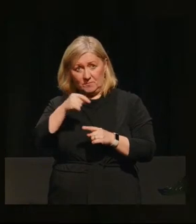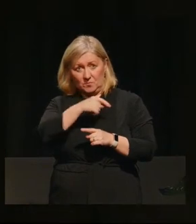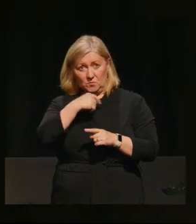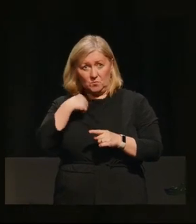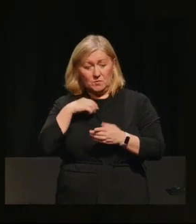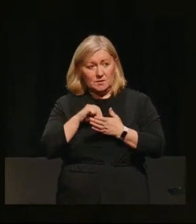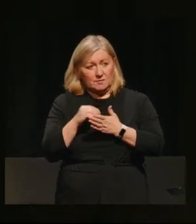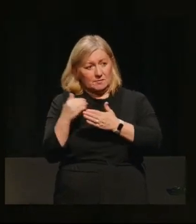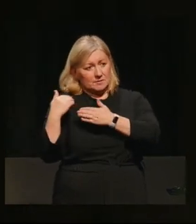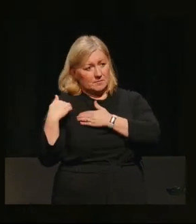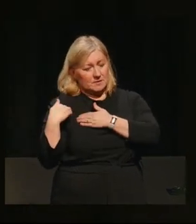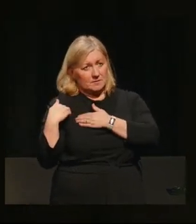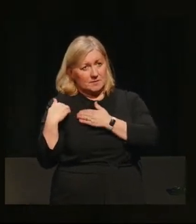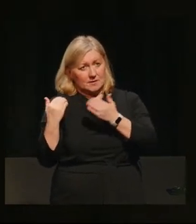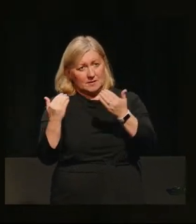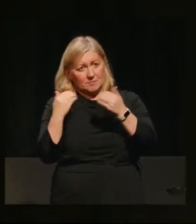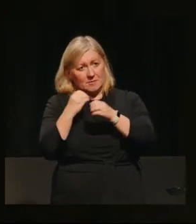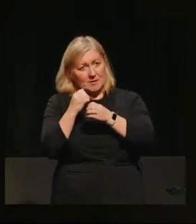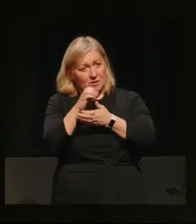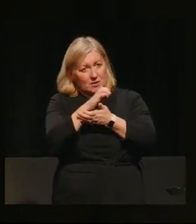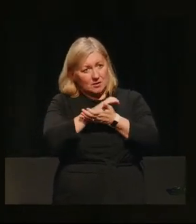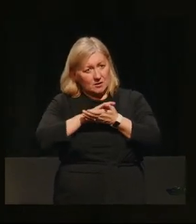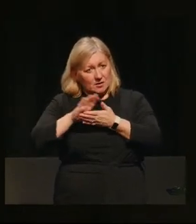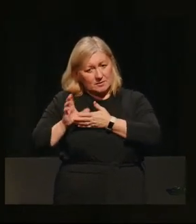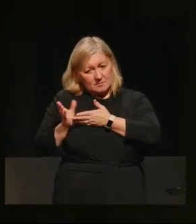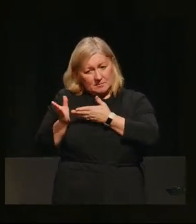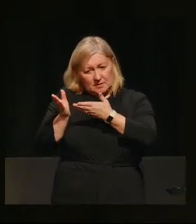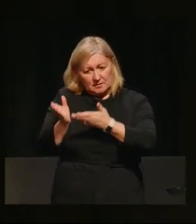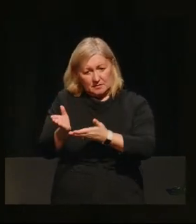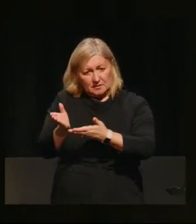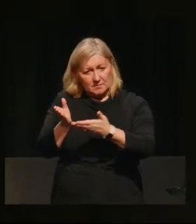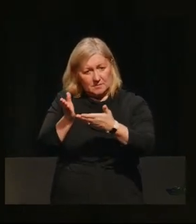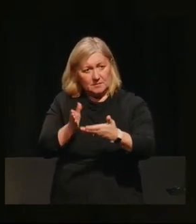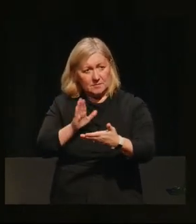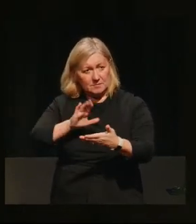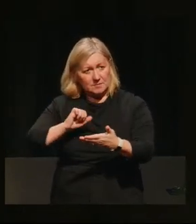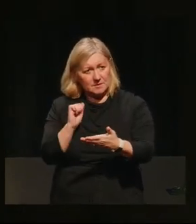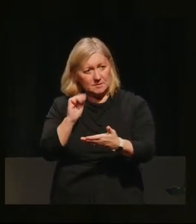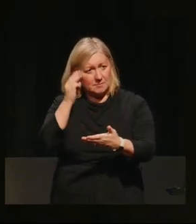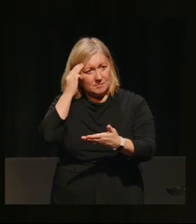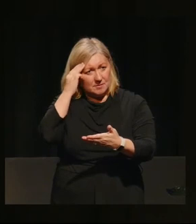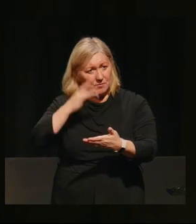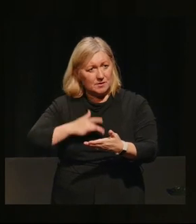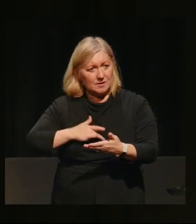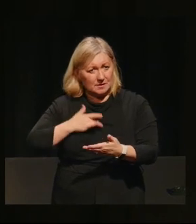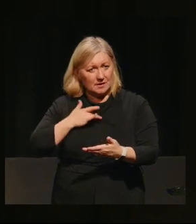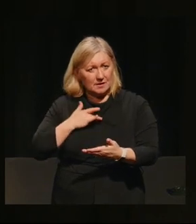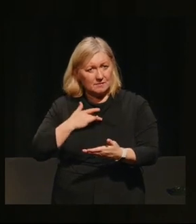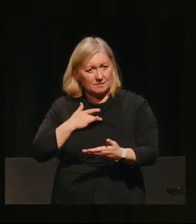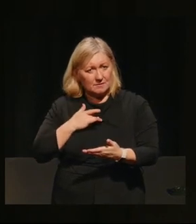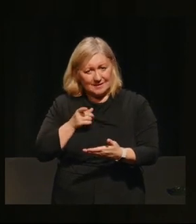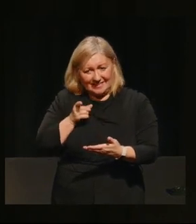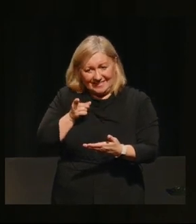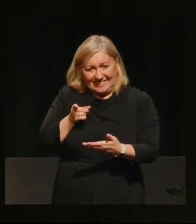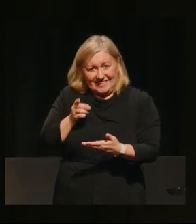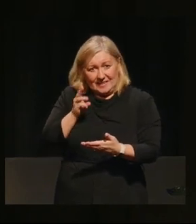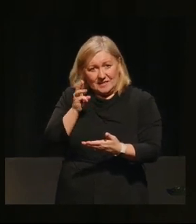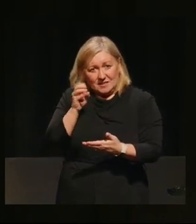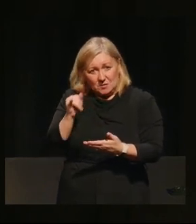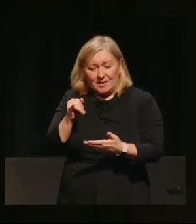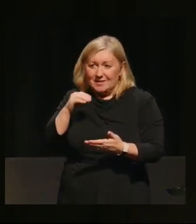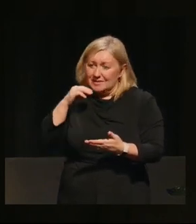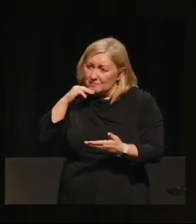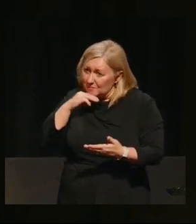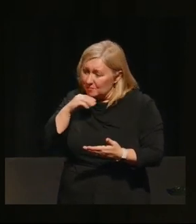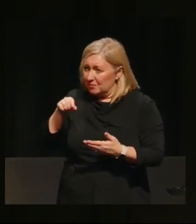the Holocaust and keeping its memory alive. For this reason, it is essential to teach about the